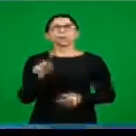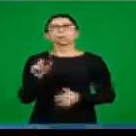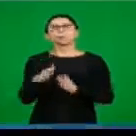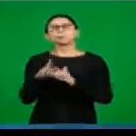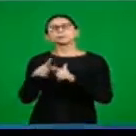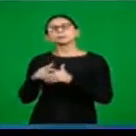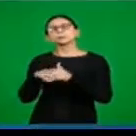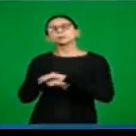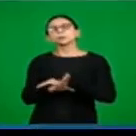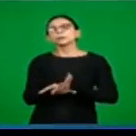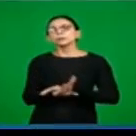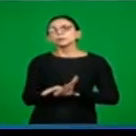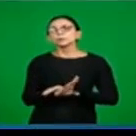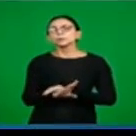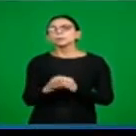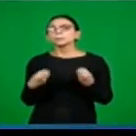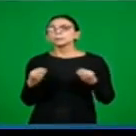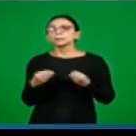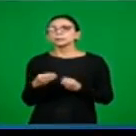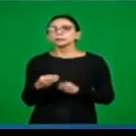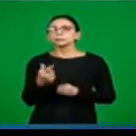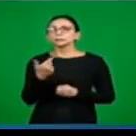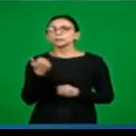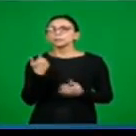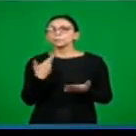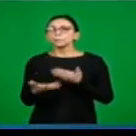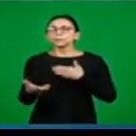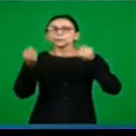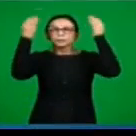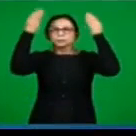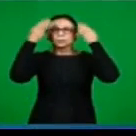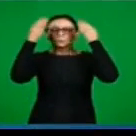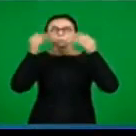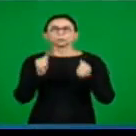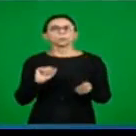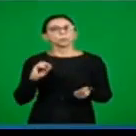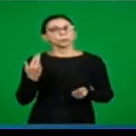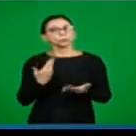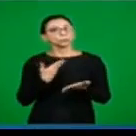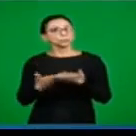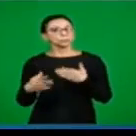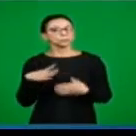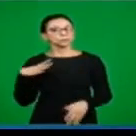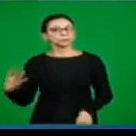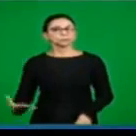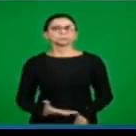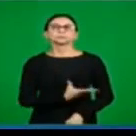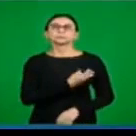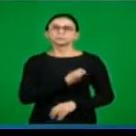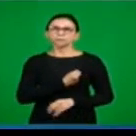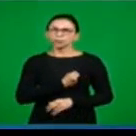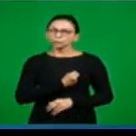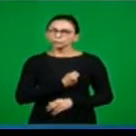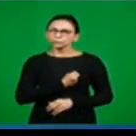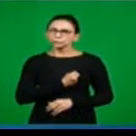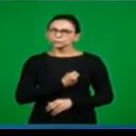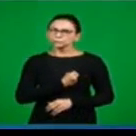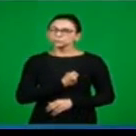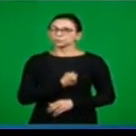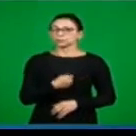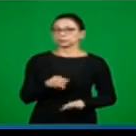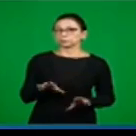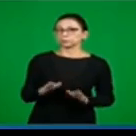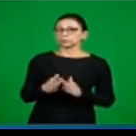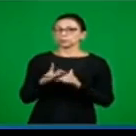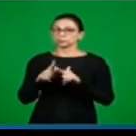does the church have to keep? You need to keep what you have so nobody will take away your crown. So that's the right answer. So the church has